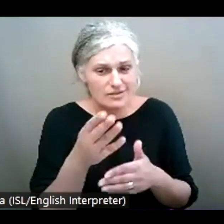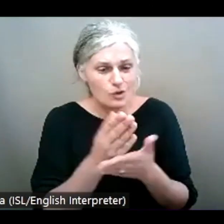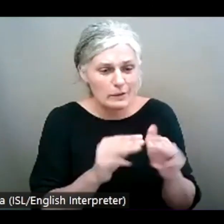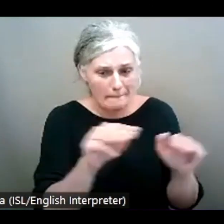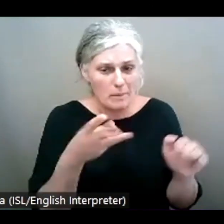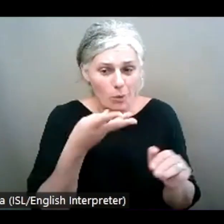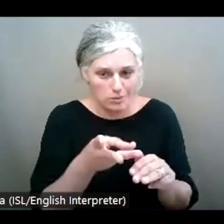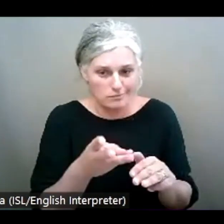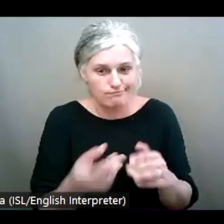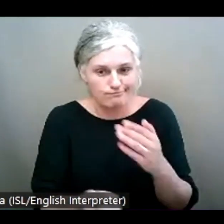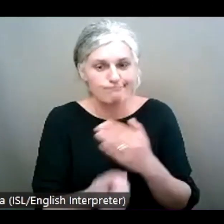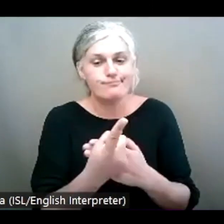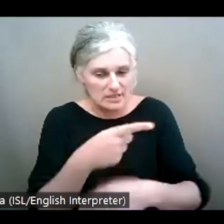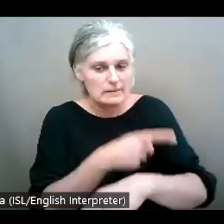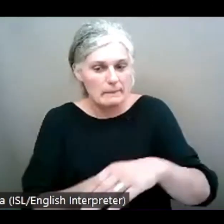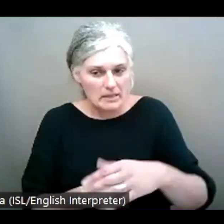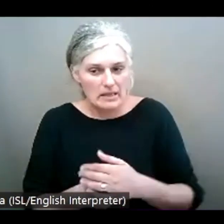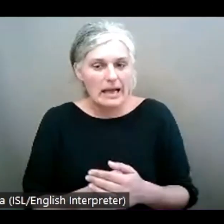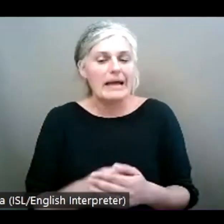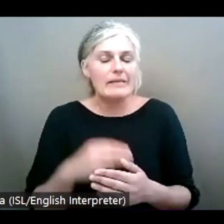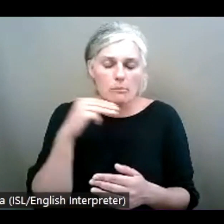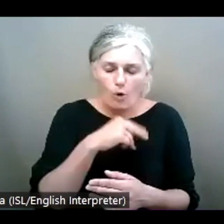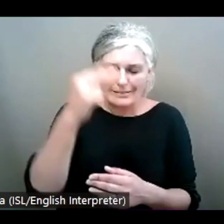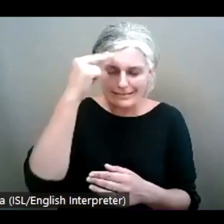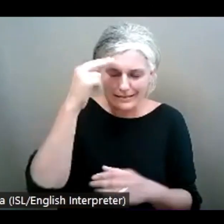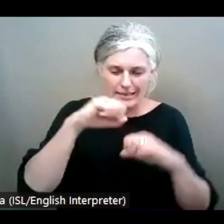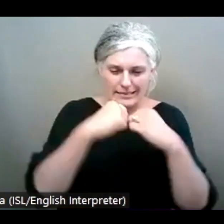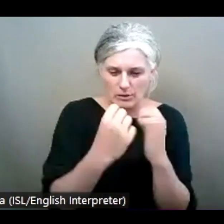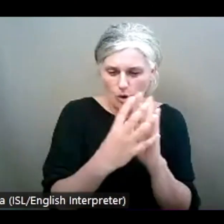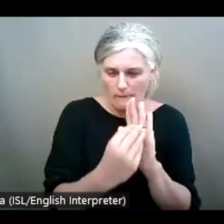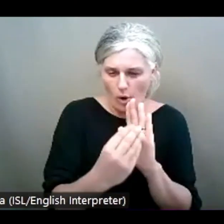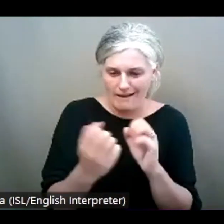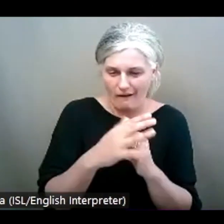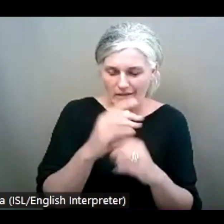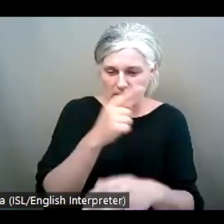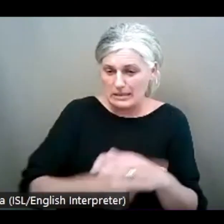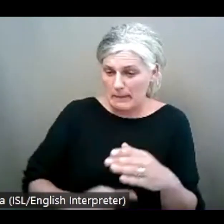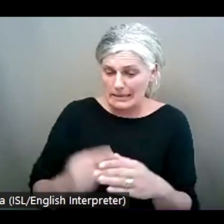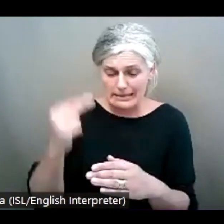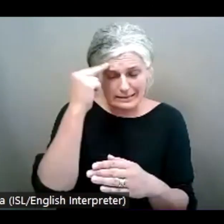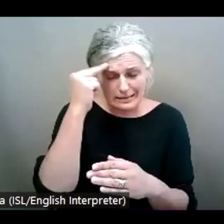interest to understand the social model of disability. Aye.